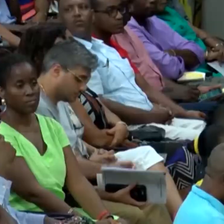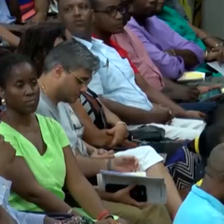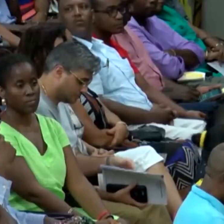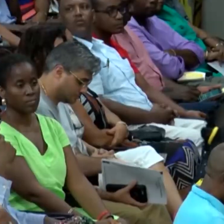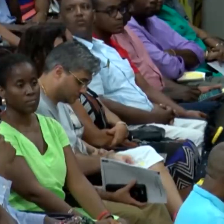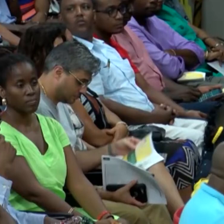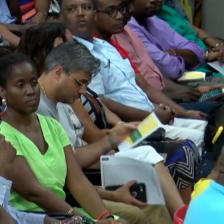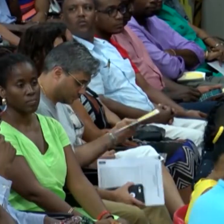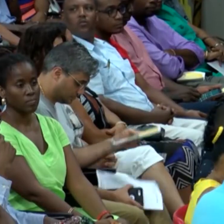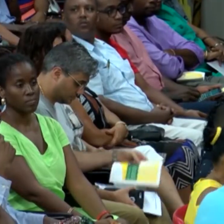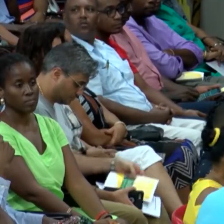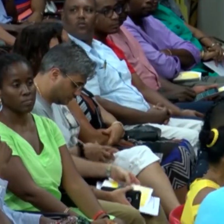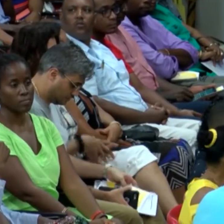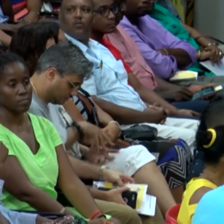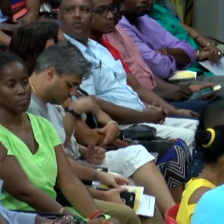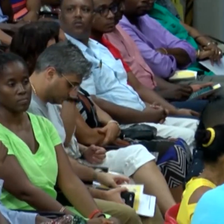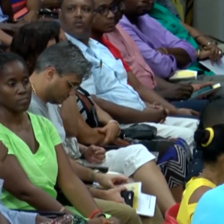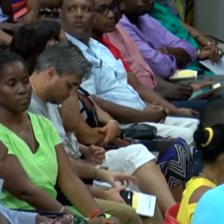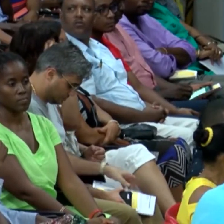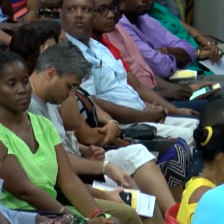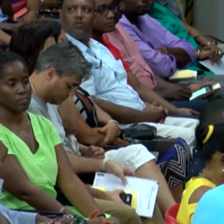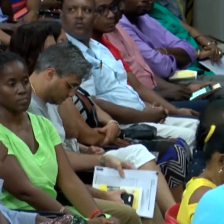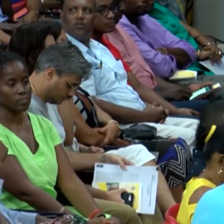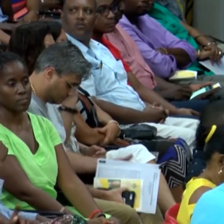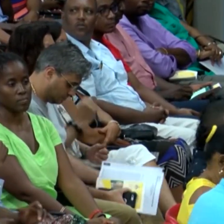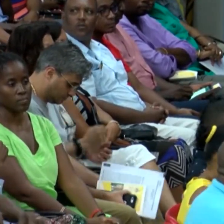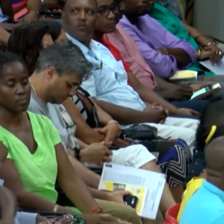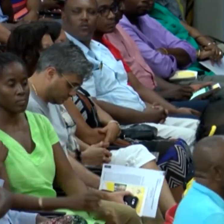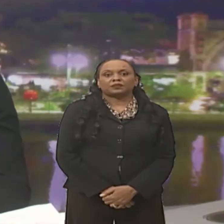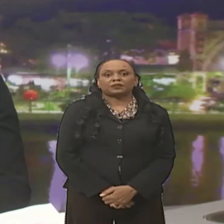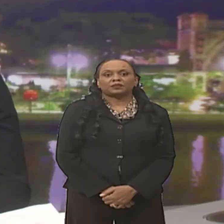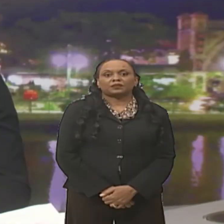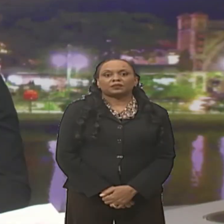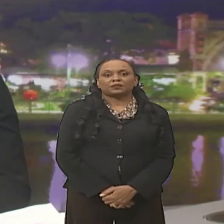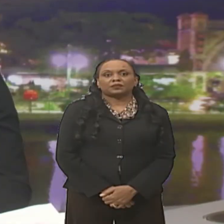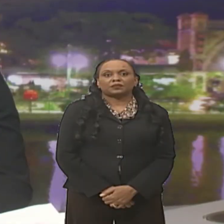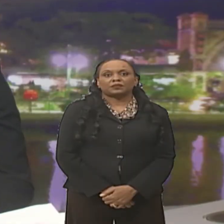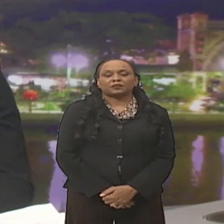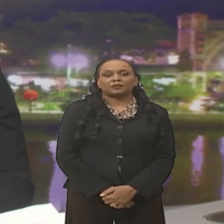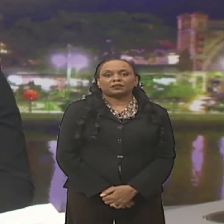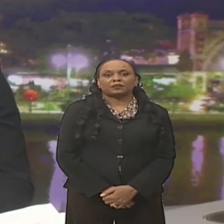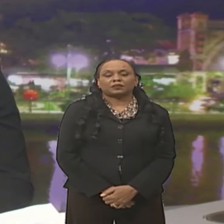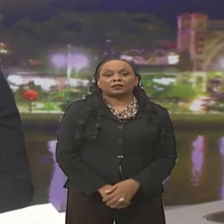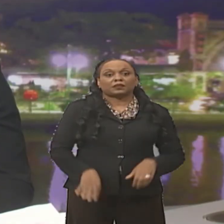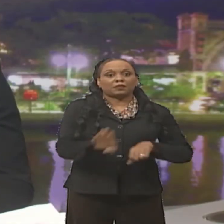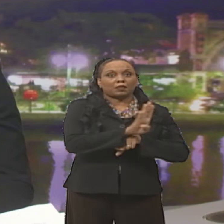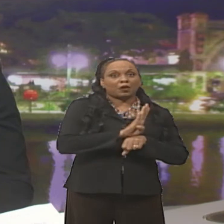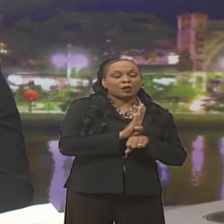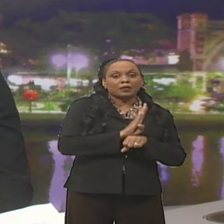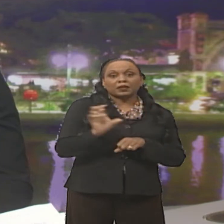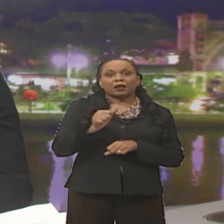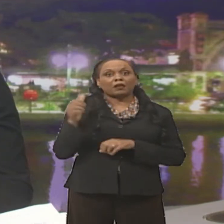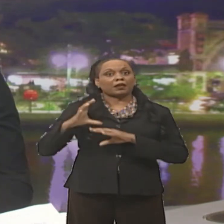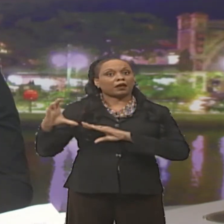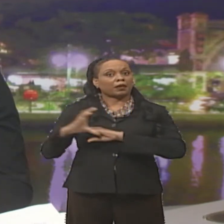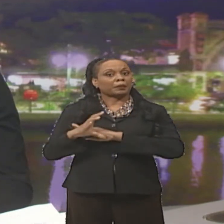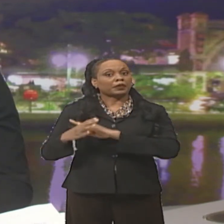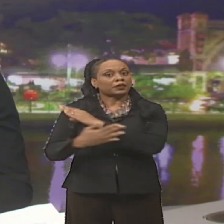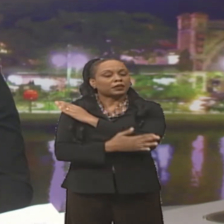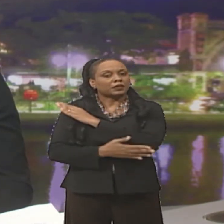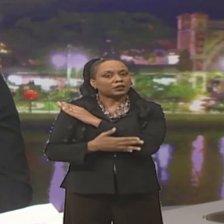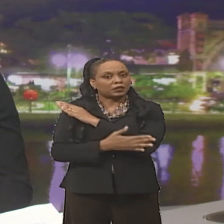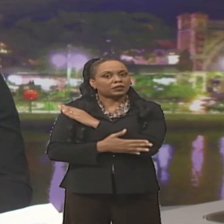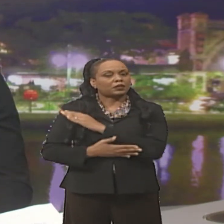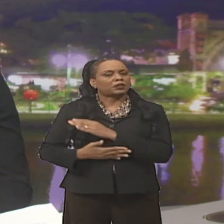in peril. Kareem Smith, CBC News. Barbados and other Caribbean countries are moving